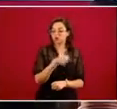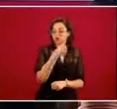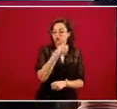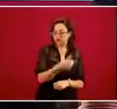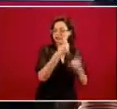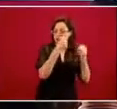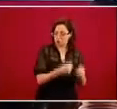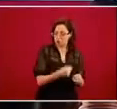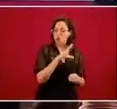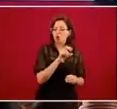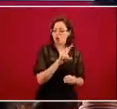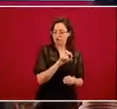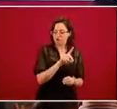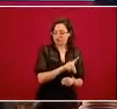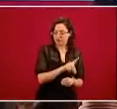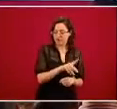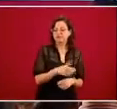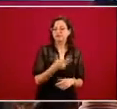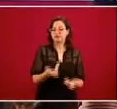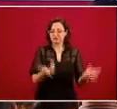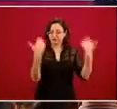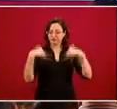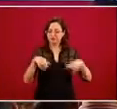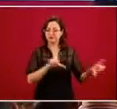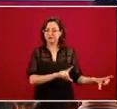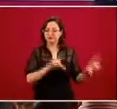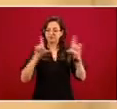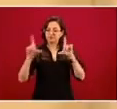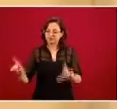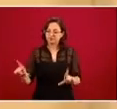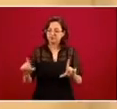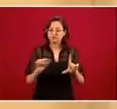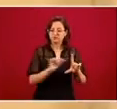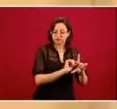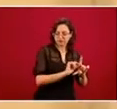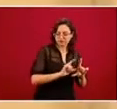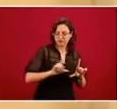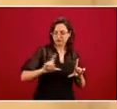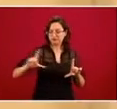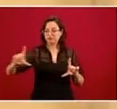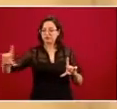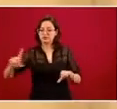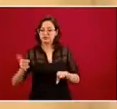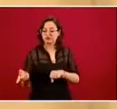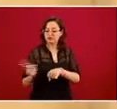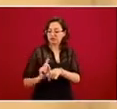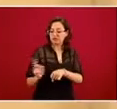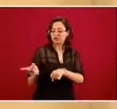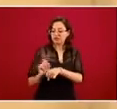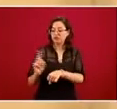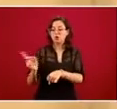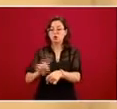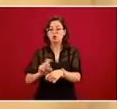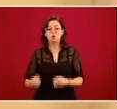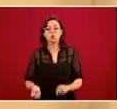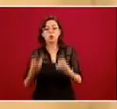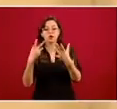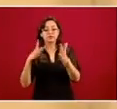486 deaths that are confirmed to be COVID-19 and another amount that are awaiting for